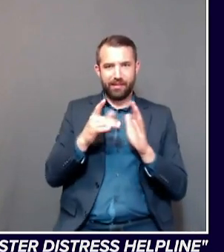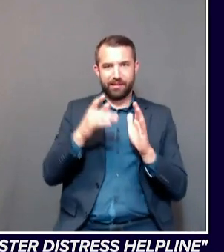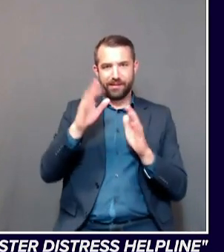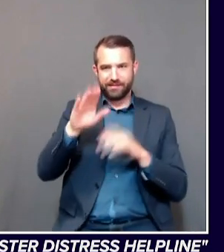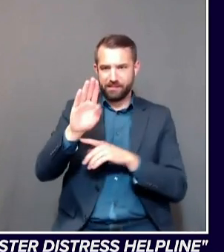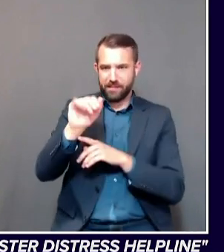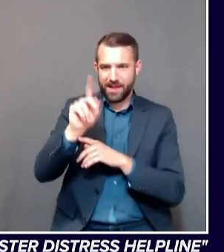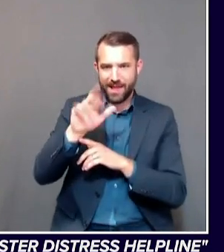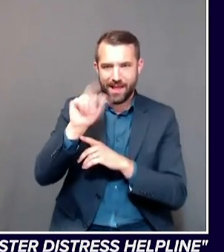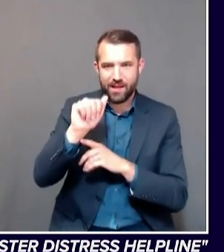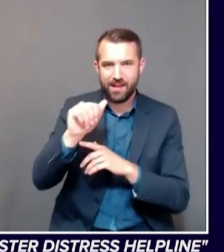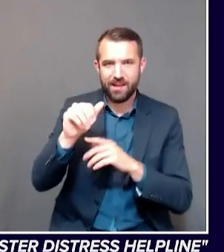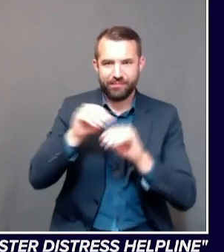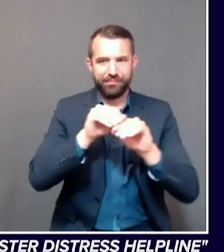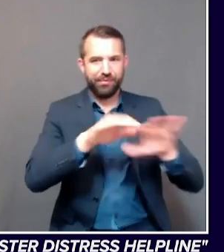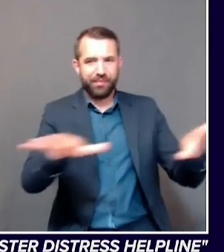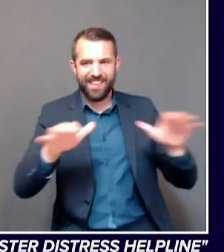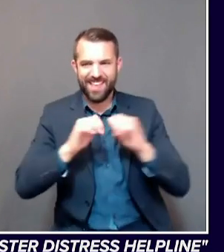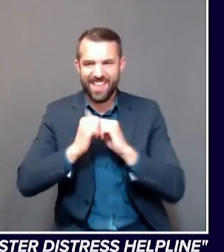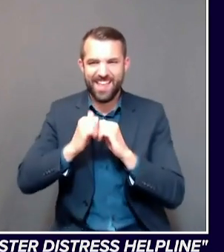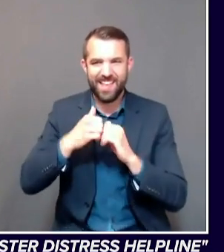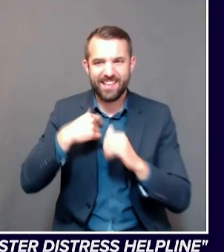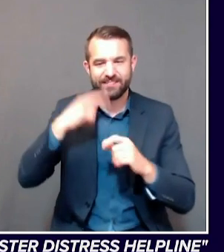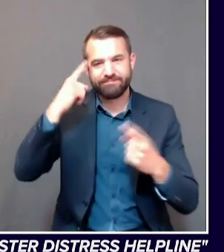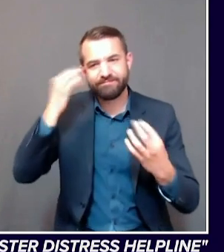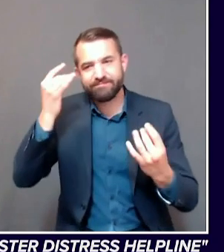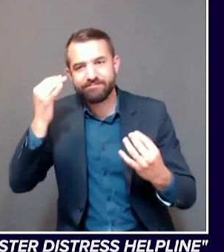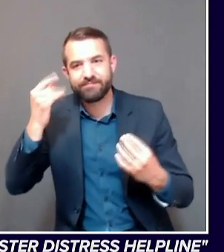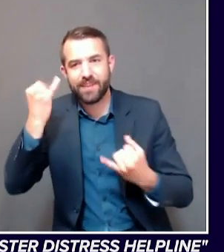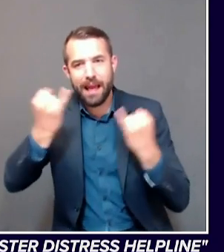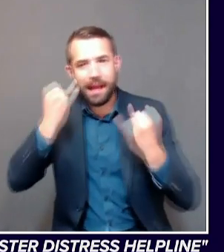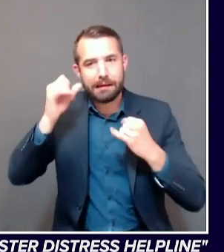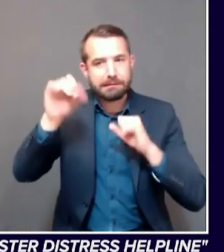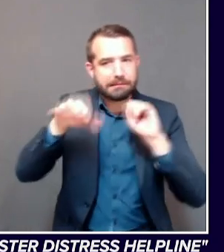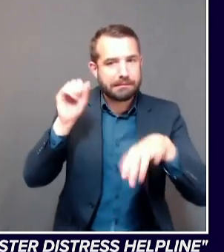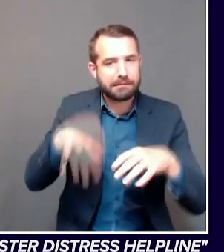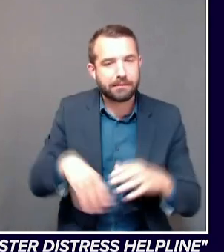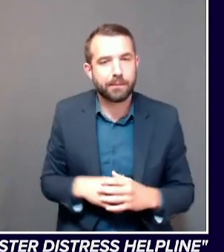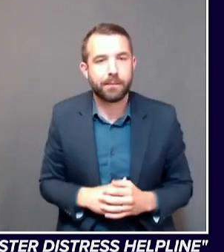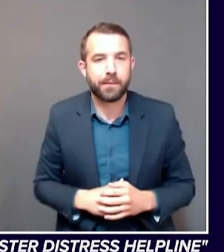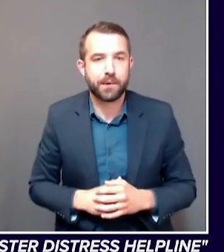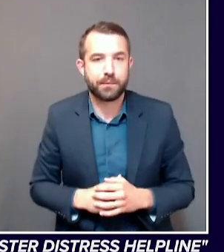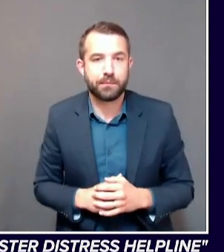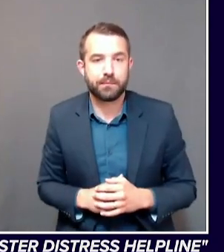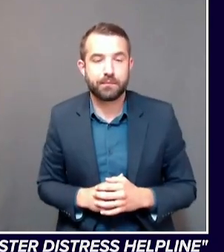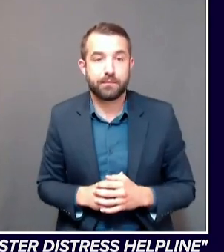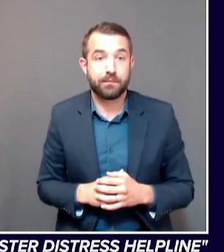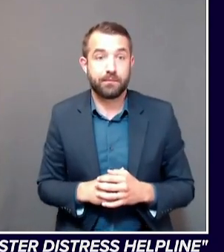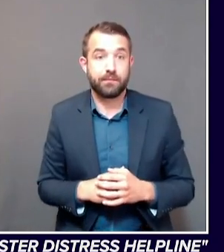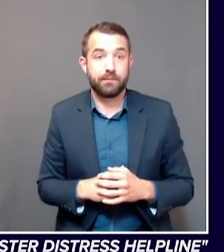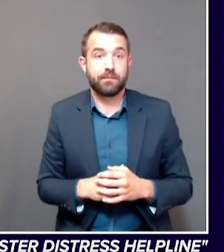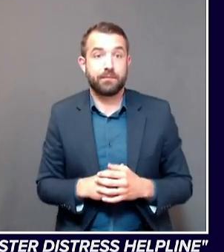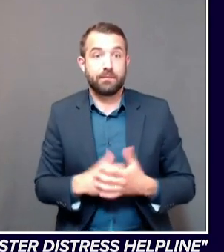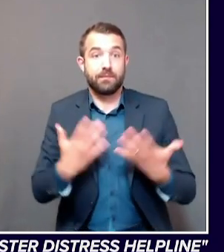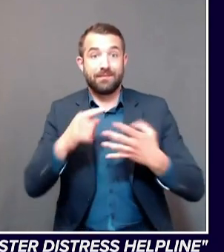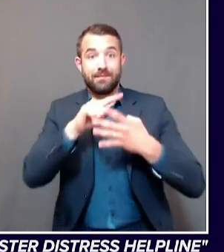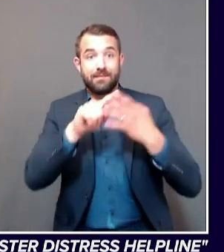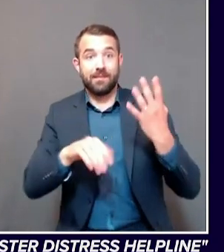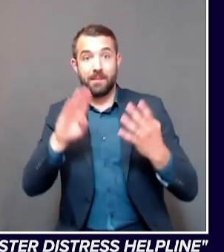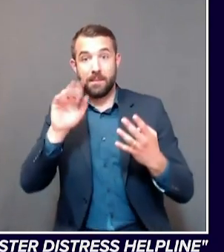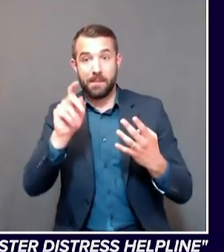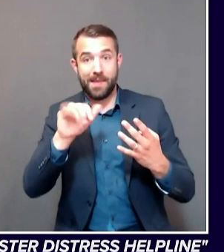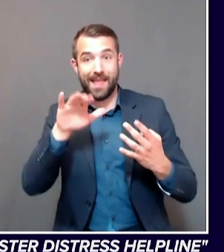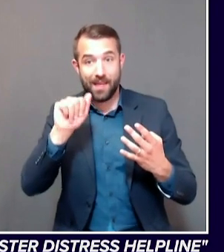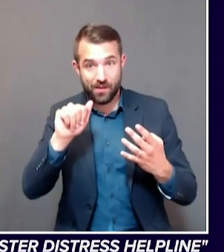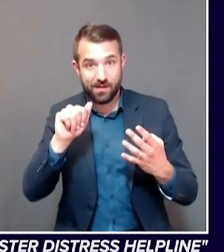other hypotheses there. One, of course, is that these bacteria, some of them are naturally occurring in the air